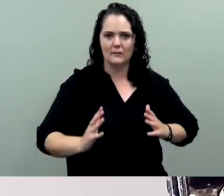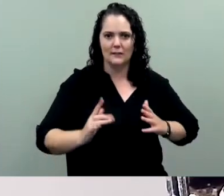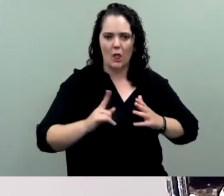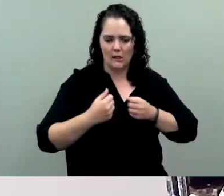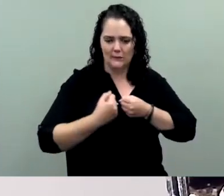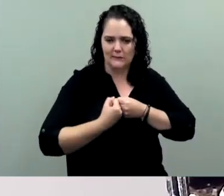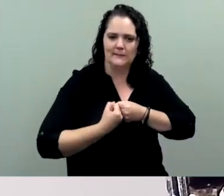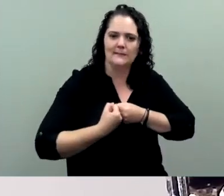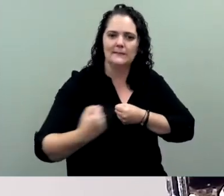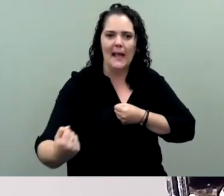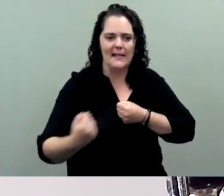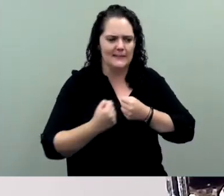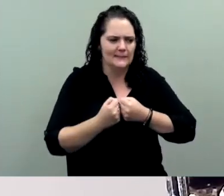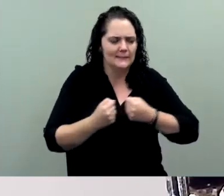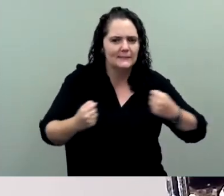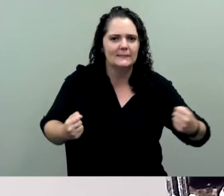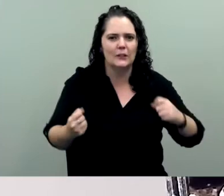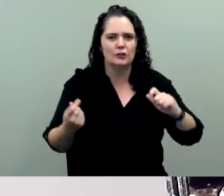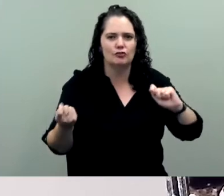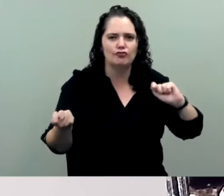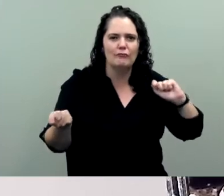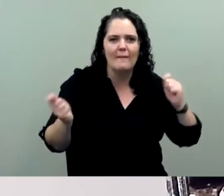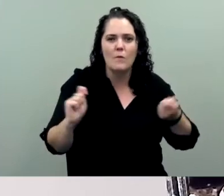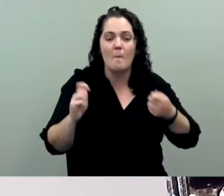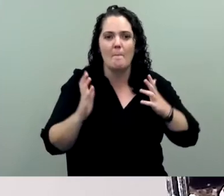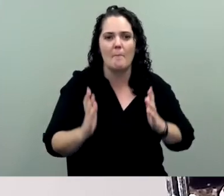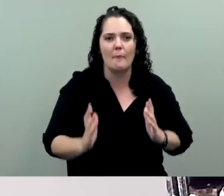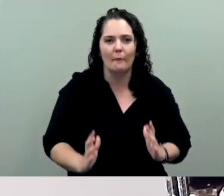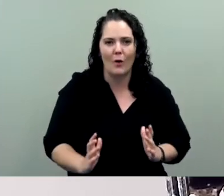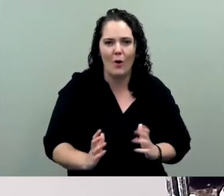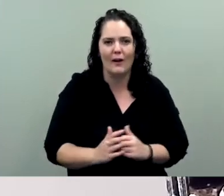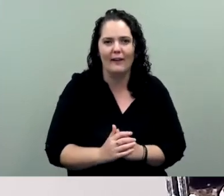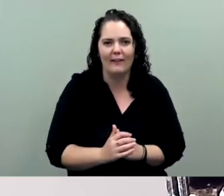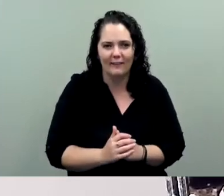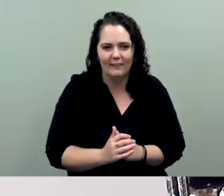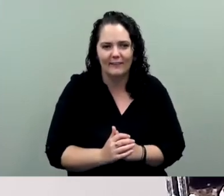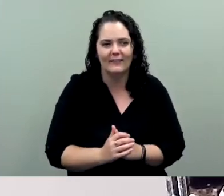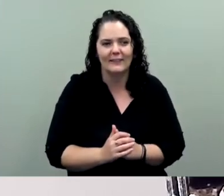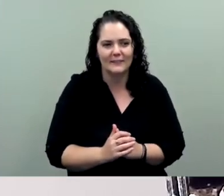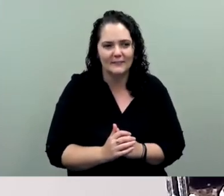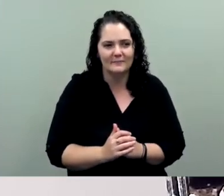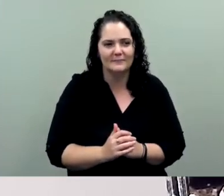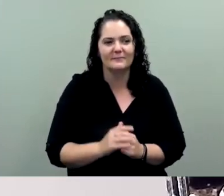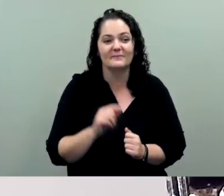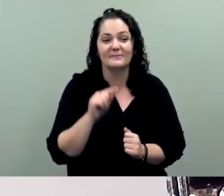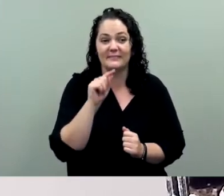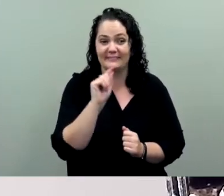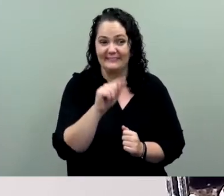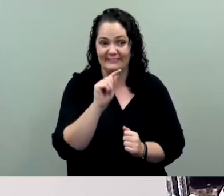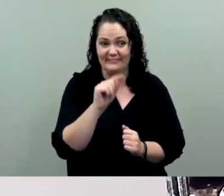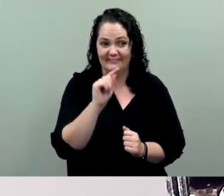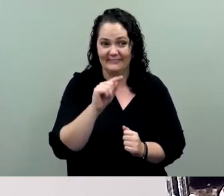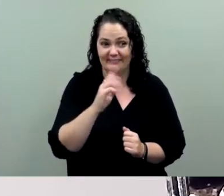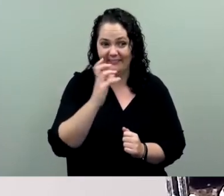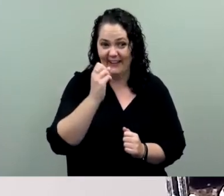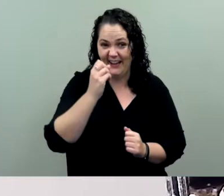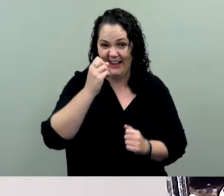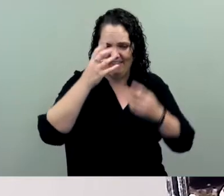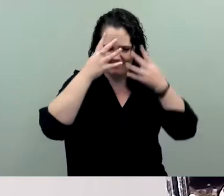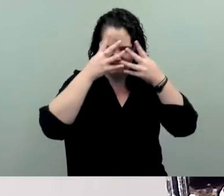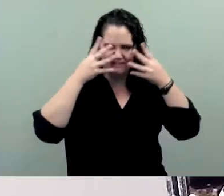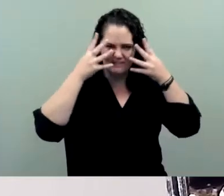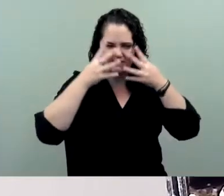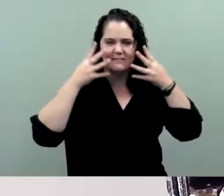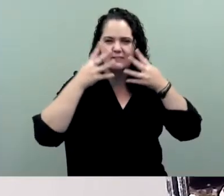is one of the most famous, in which she has this, this grid of green fabric over her face and pencils attached